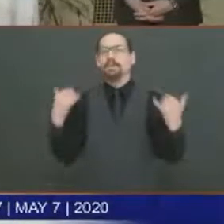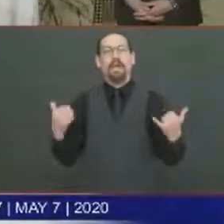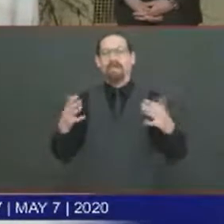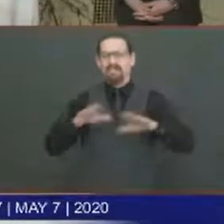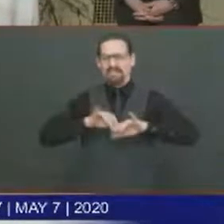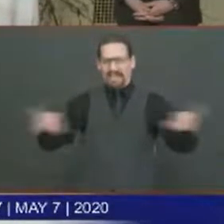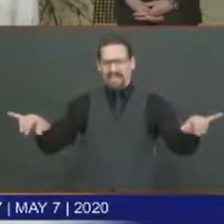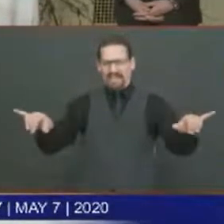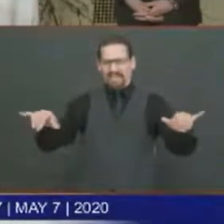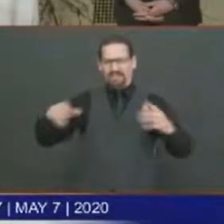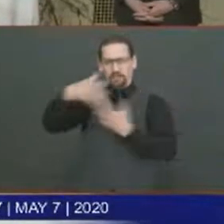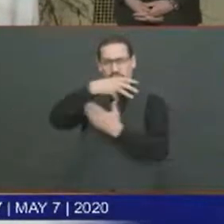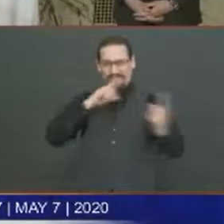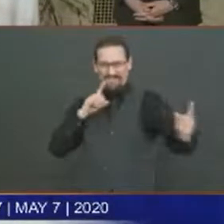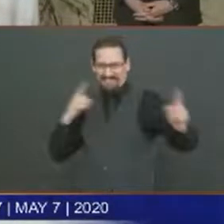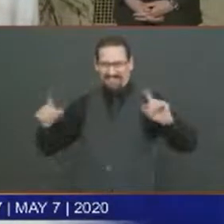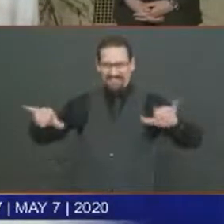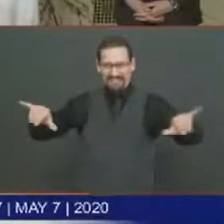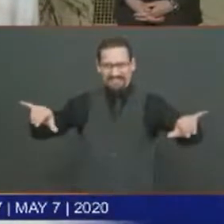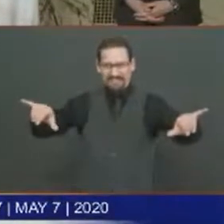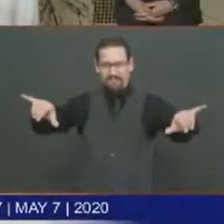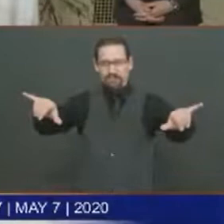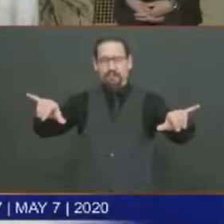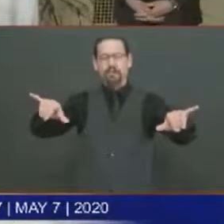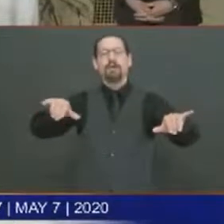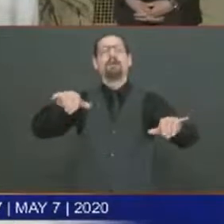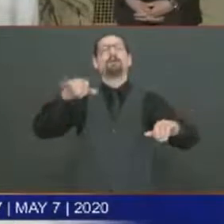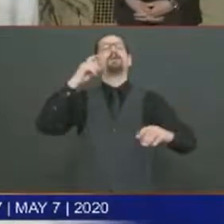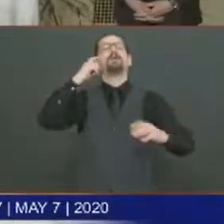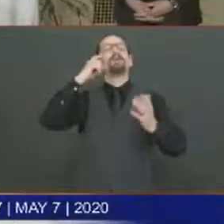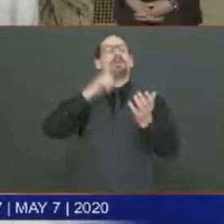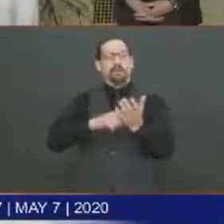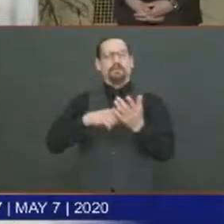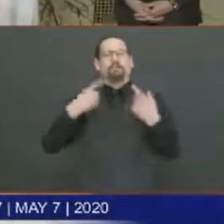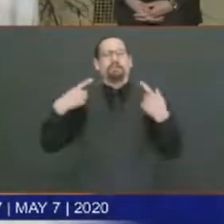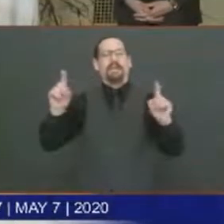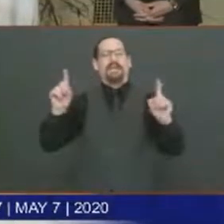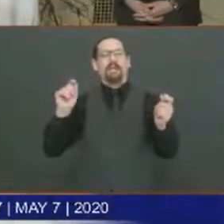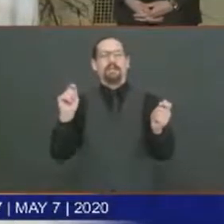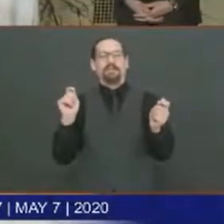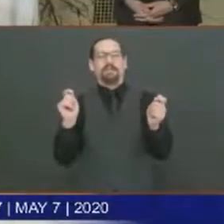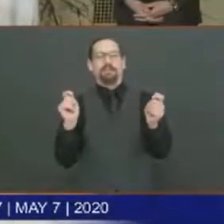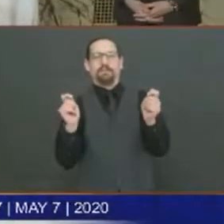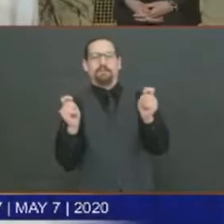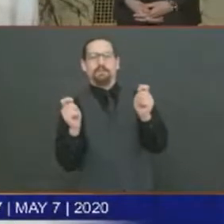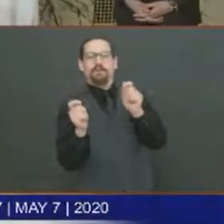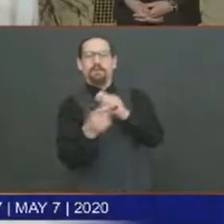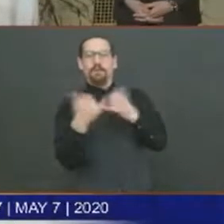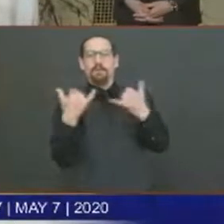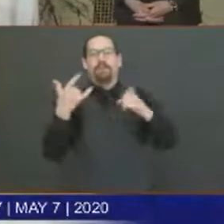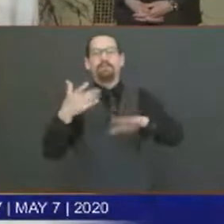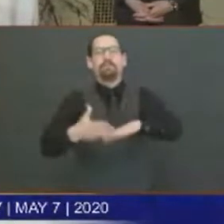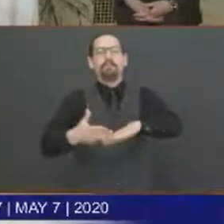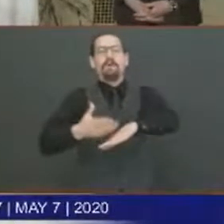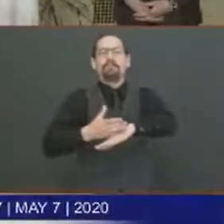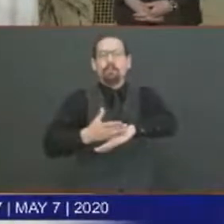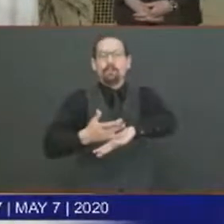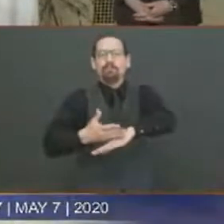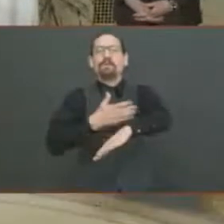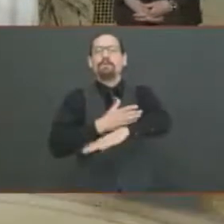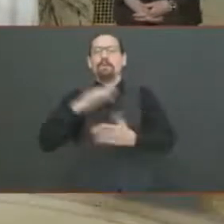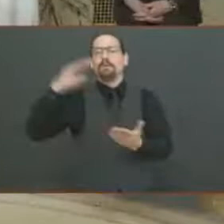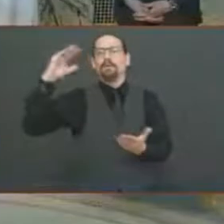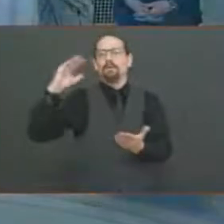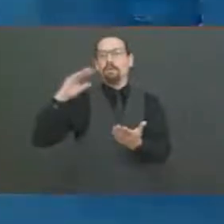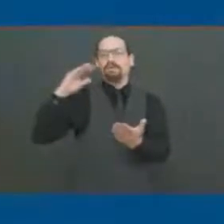slowly without seeing as many changes in the cases and the data. So let's jump into